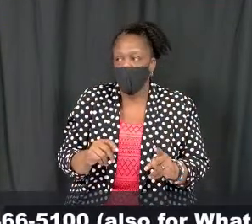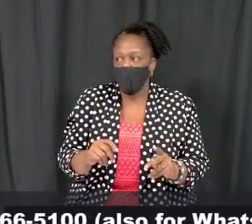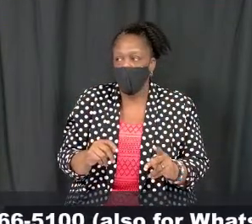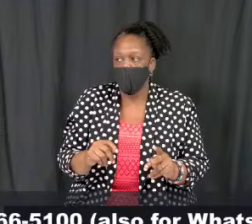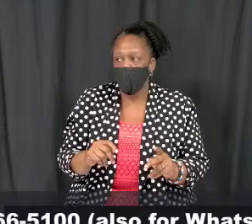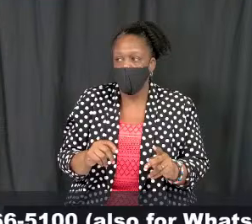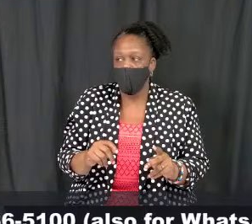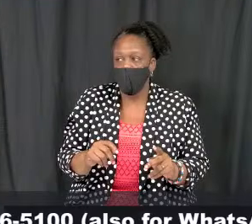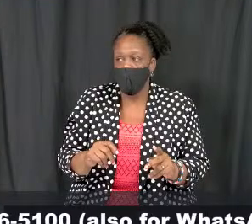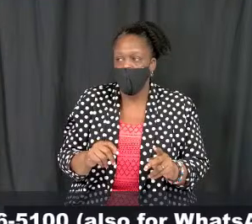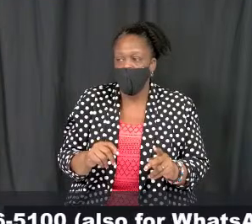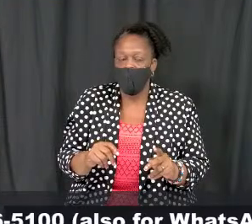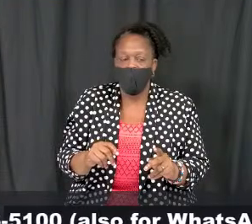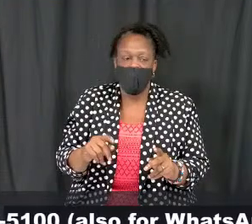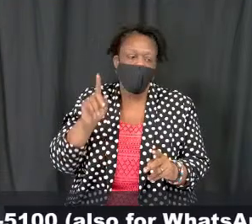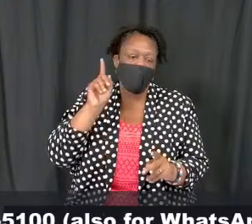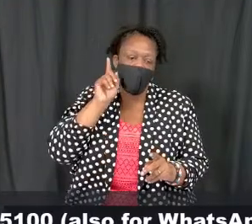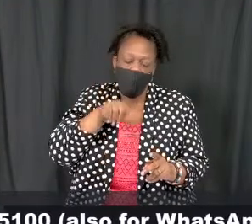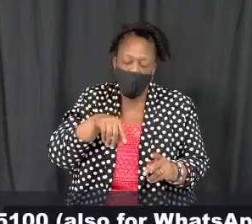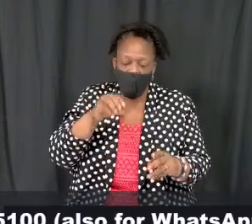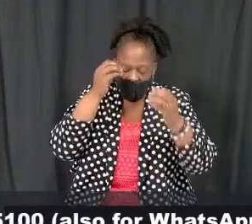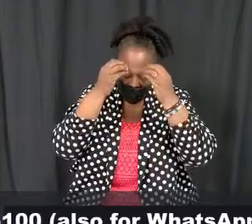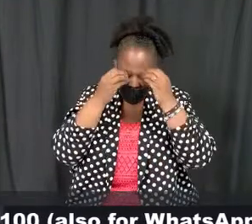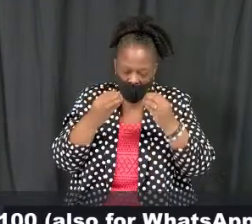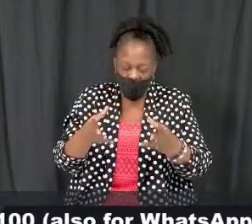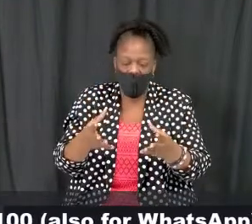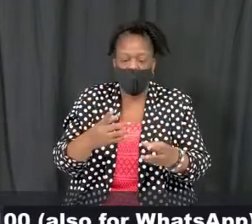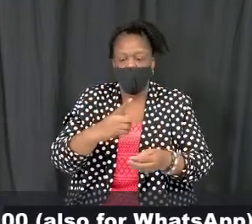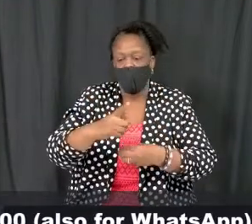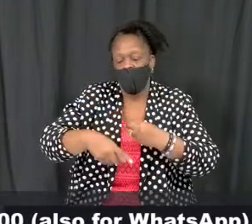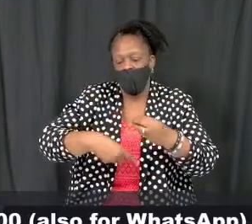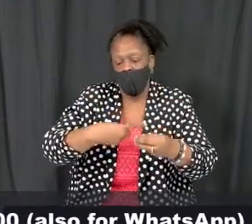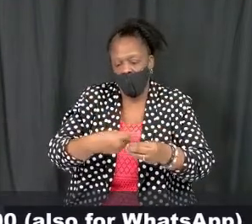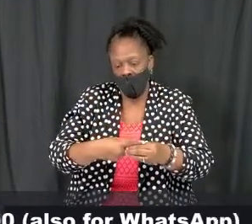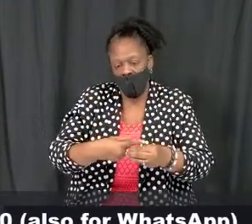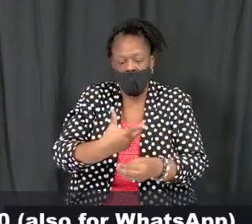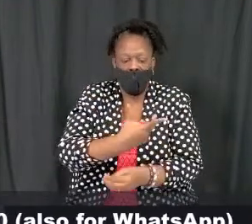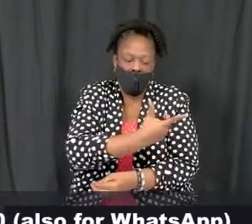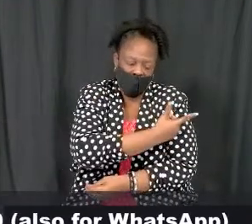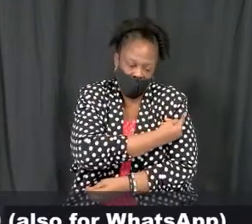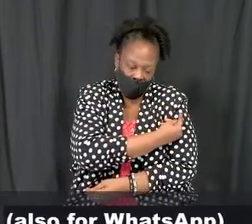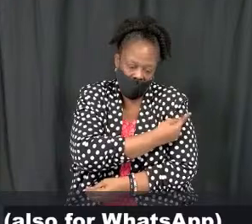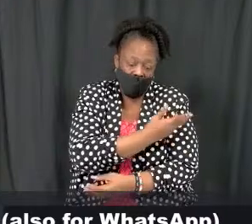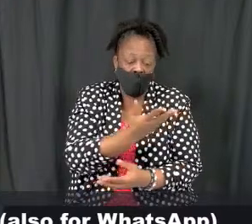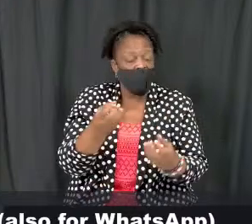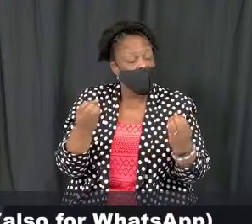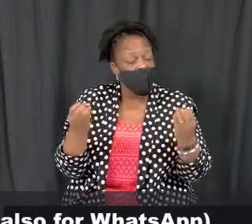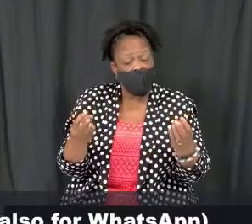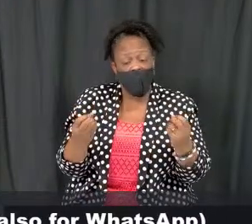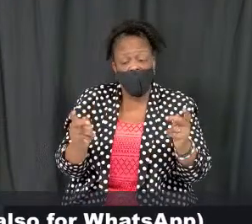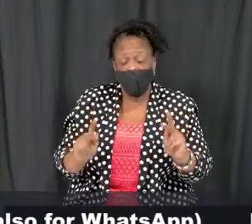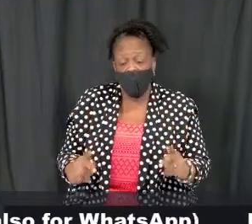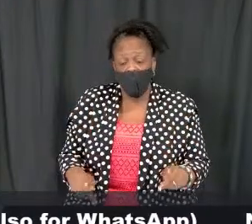term baloney going around with respect to vaccination.